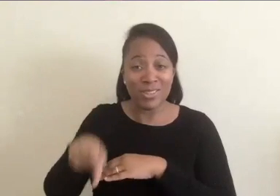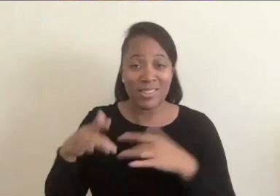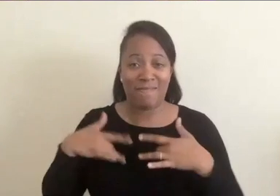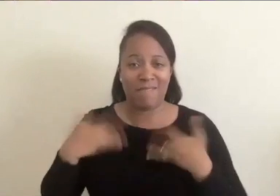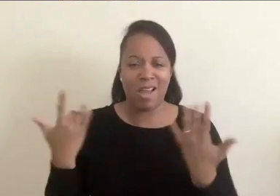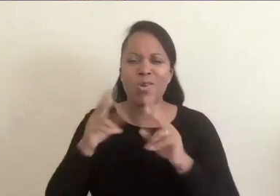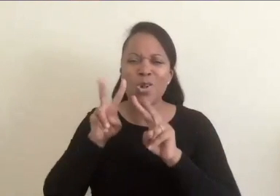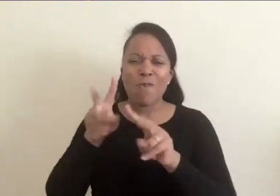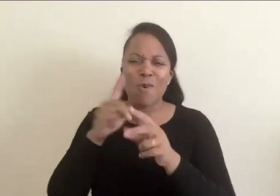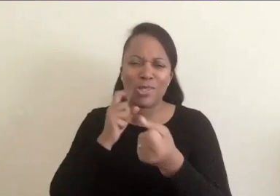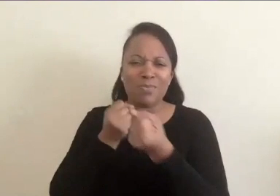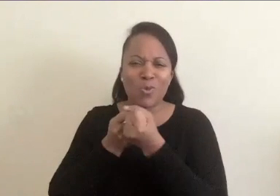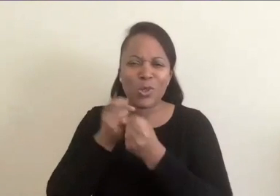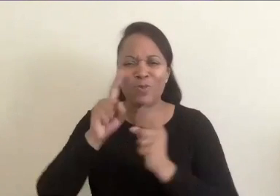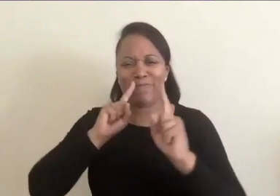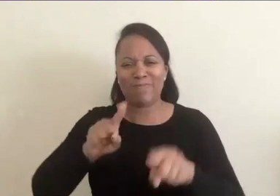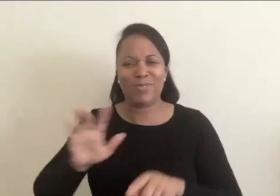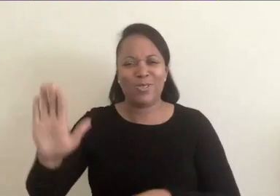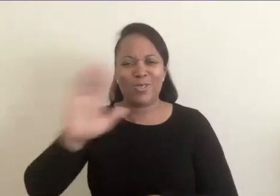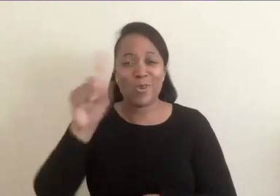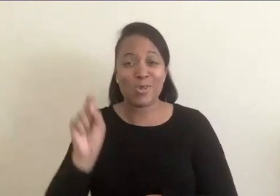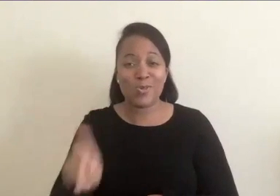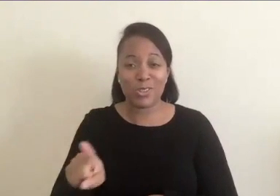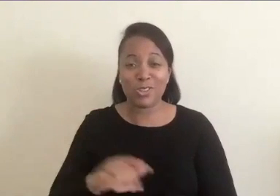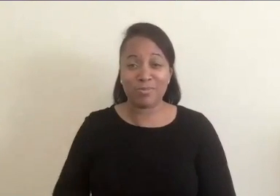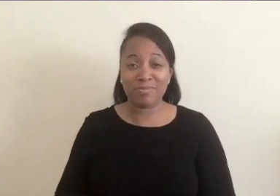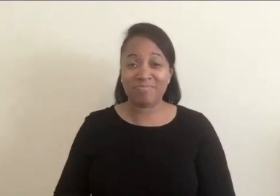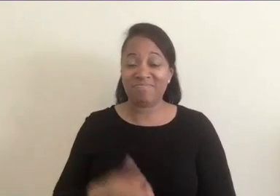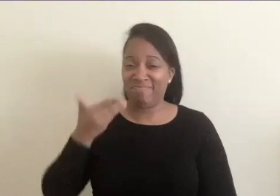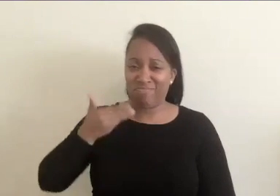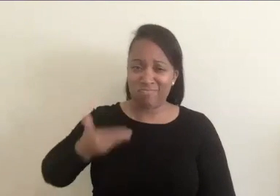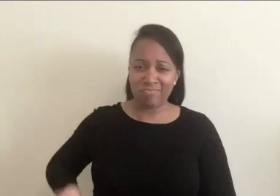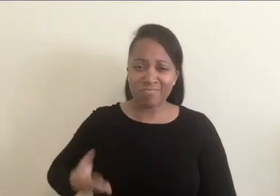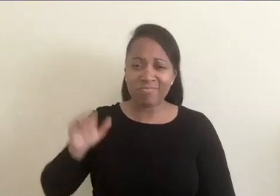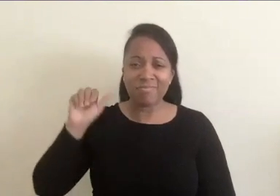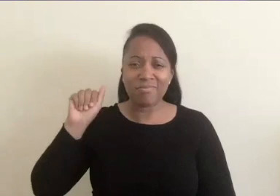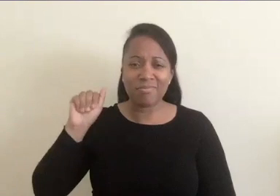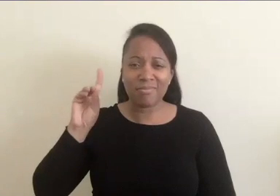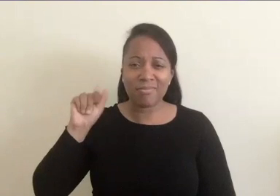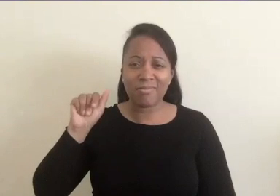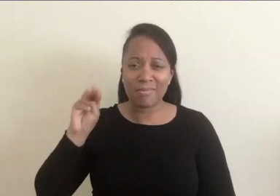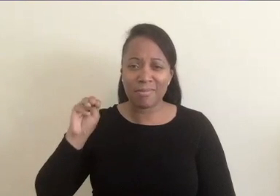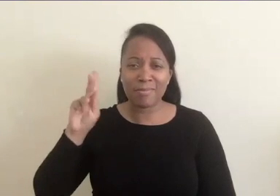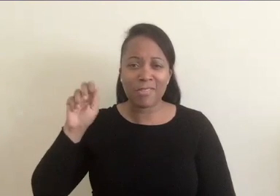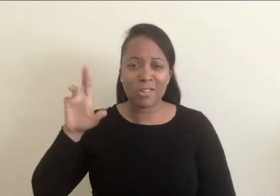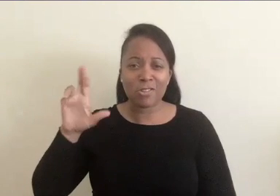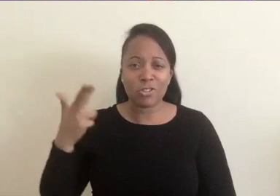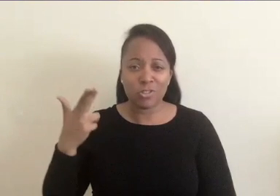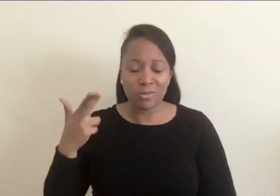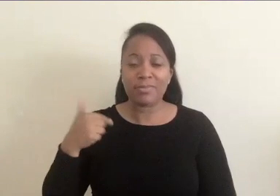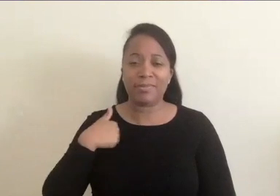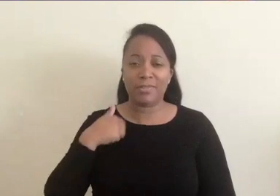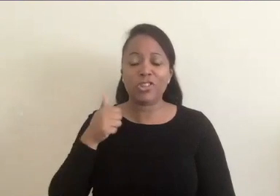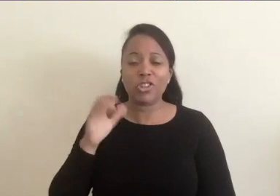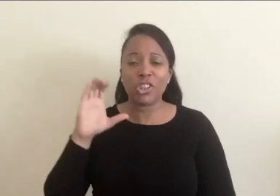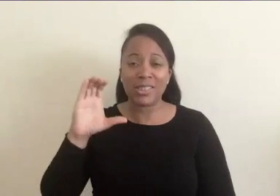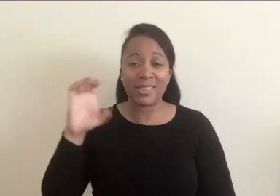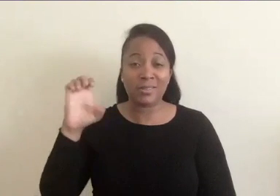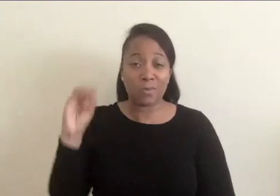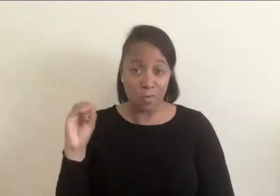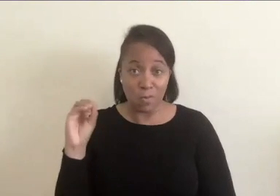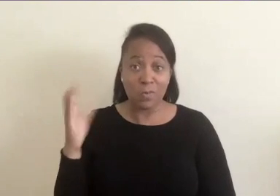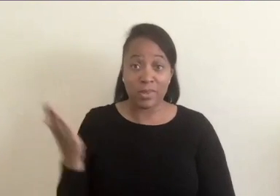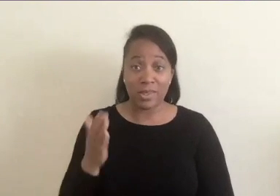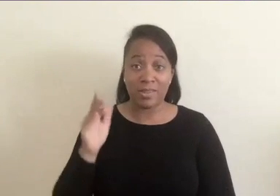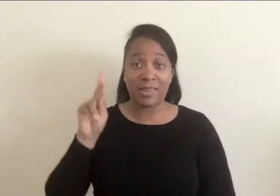the event. We really look forward to helping you and answering your questions. My name is Adam Carish. I am the Chief